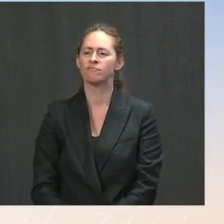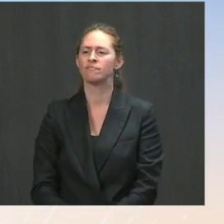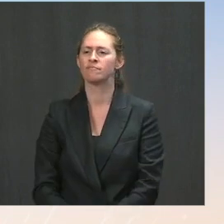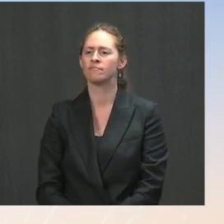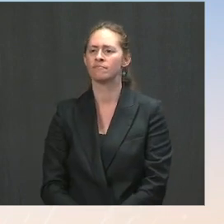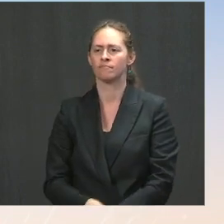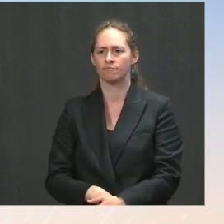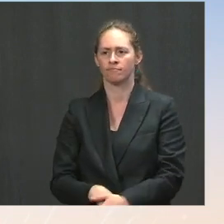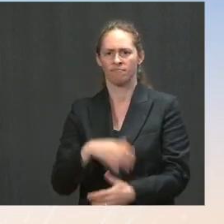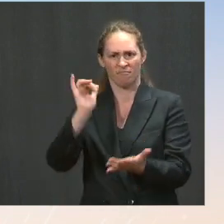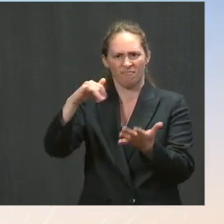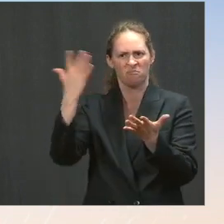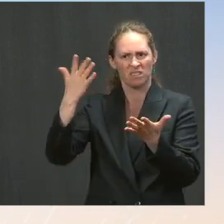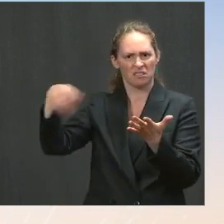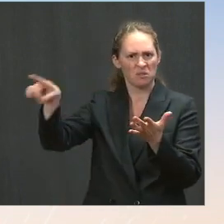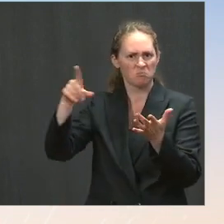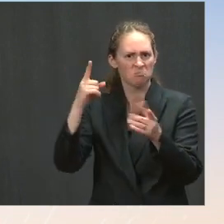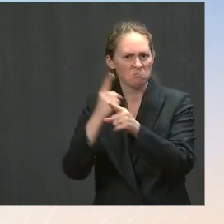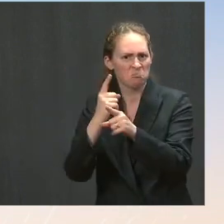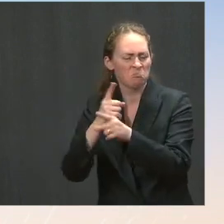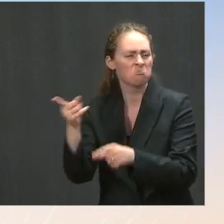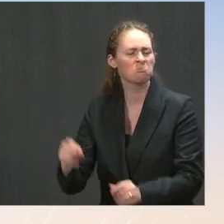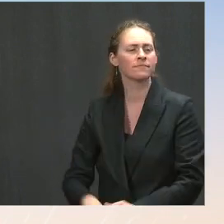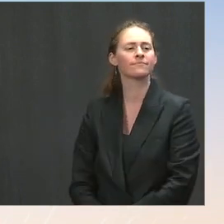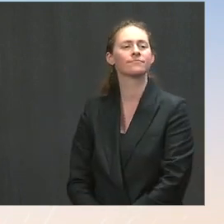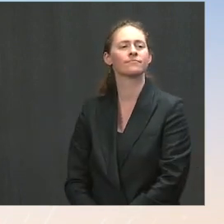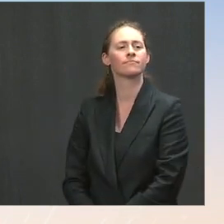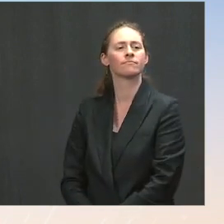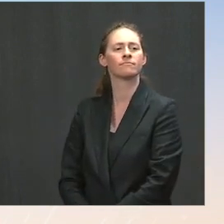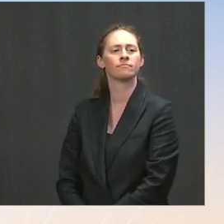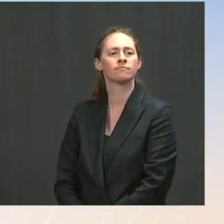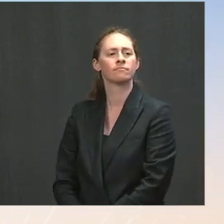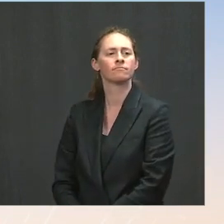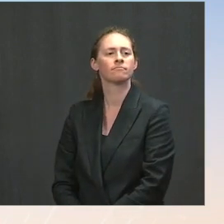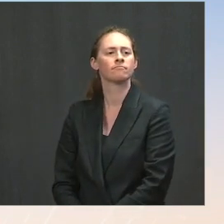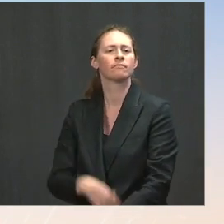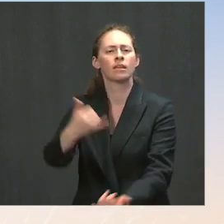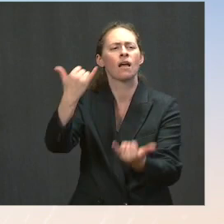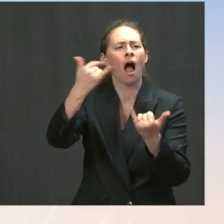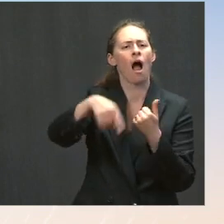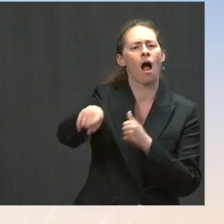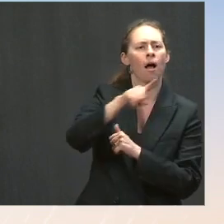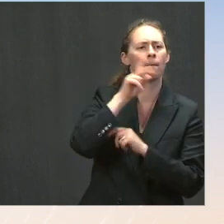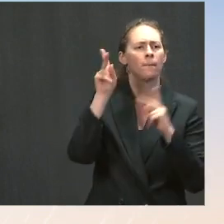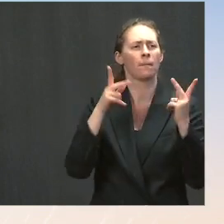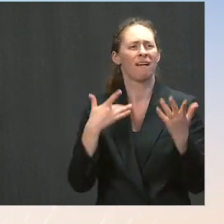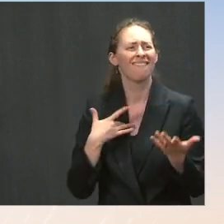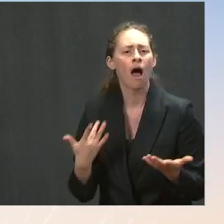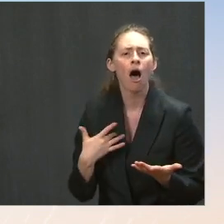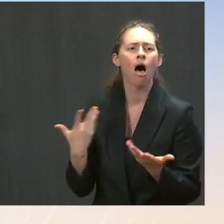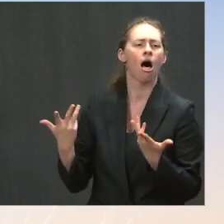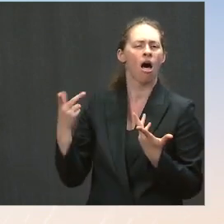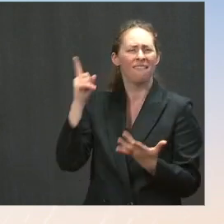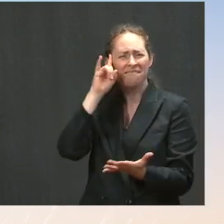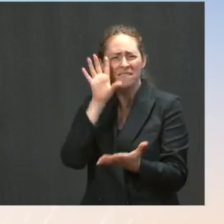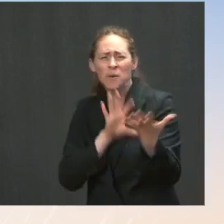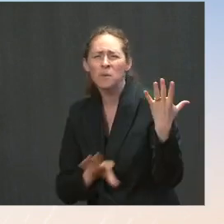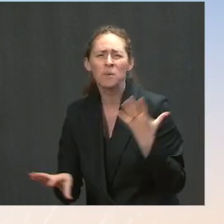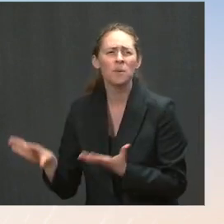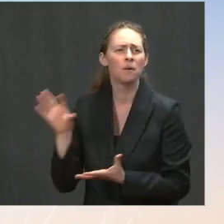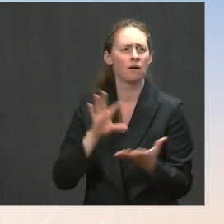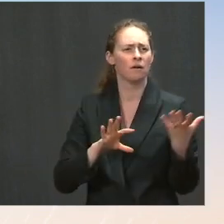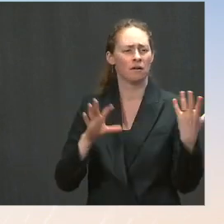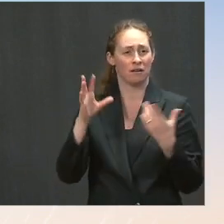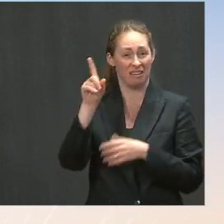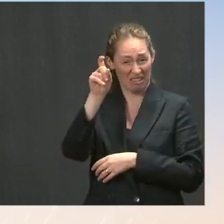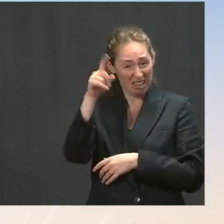What is your message to Americans who are feeling whiplash right now? Why should they trust the same group of health officials who just 2 months ago told